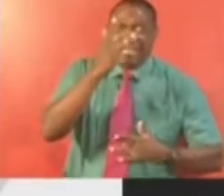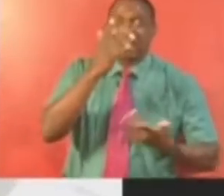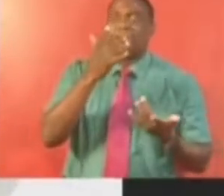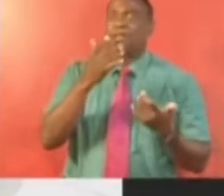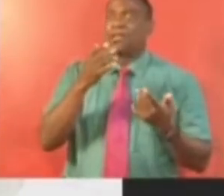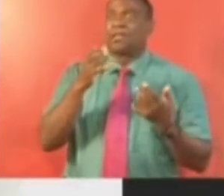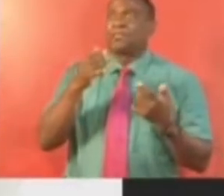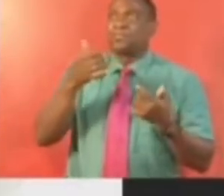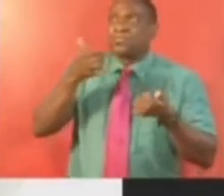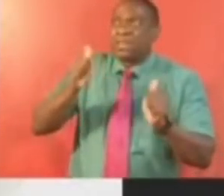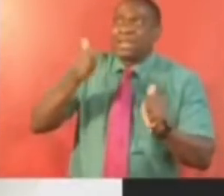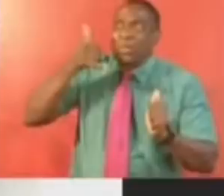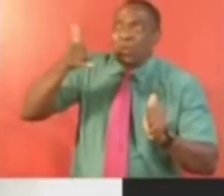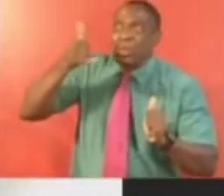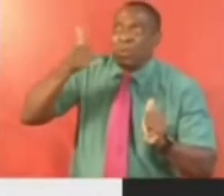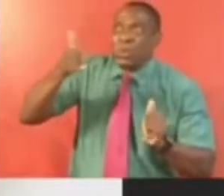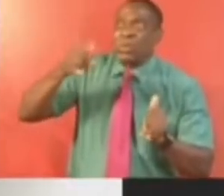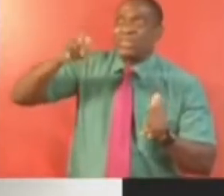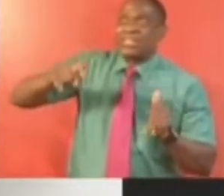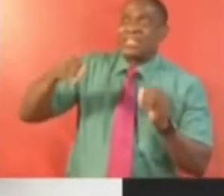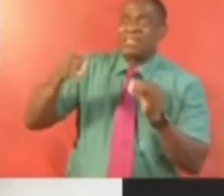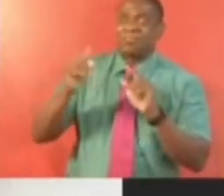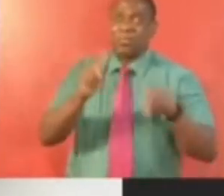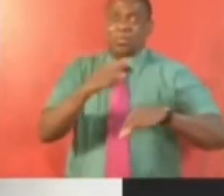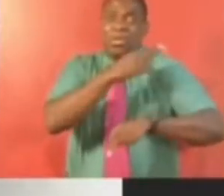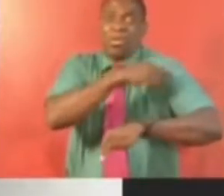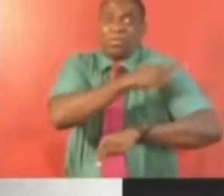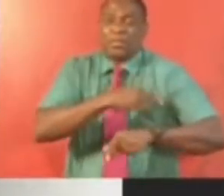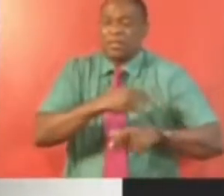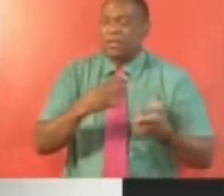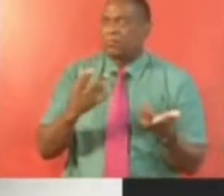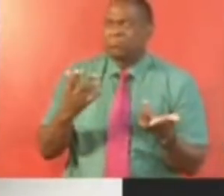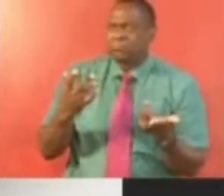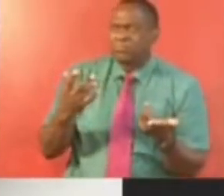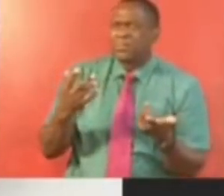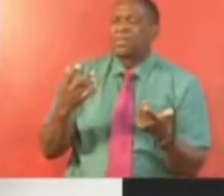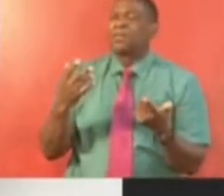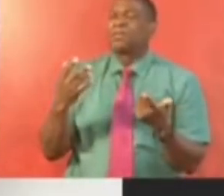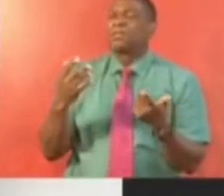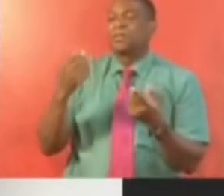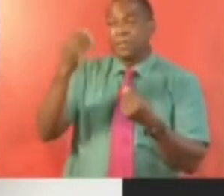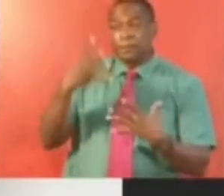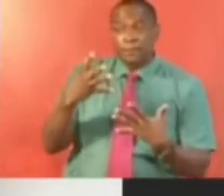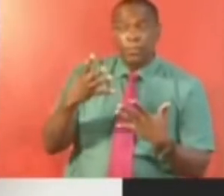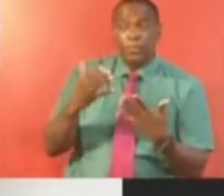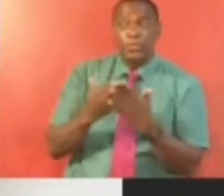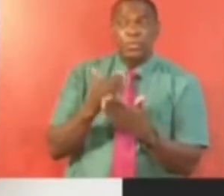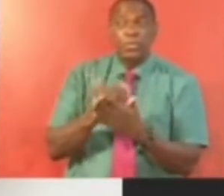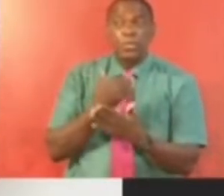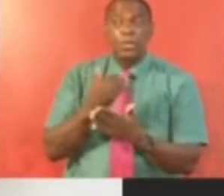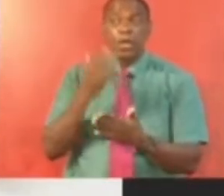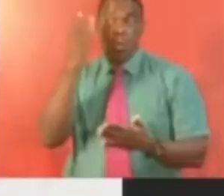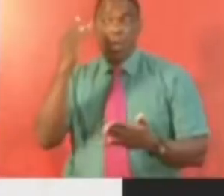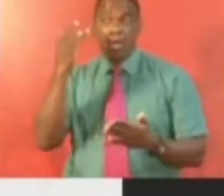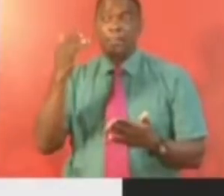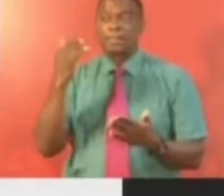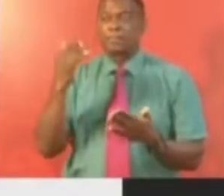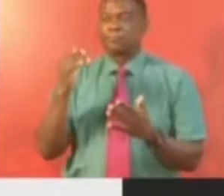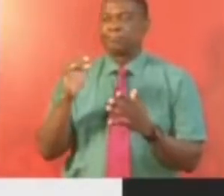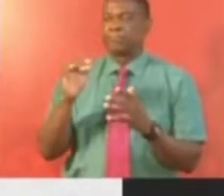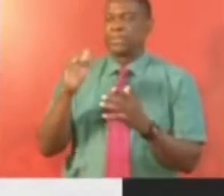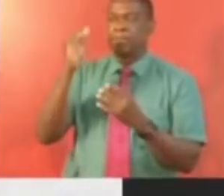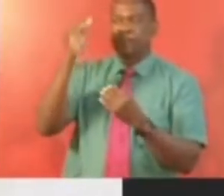a hospitalization or if they can remain at home. What's the additional guidance? Because we are being told that